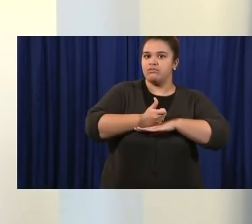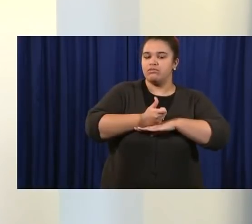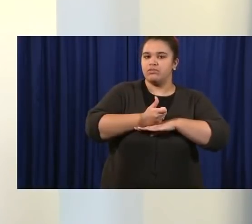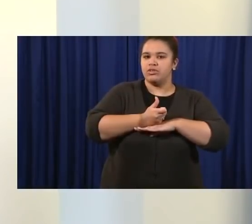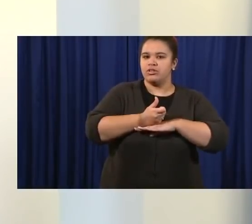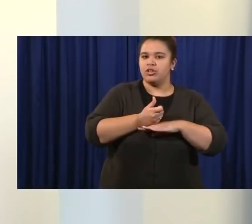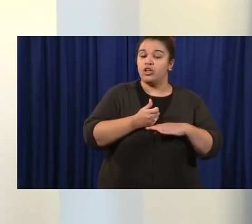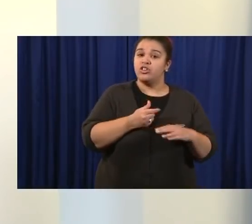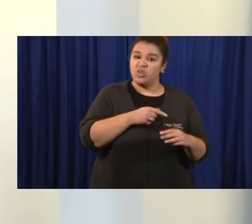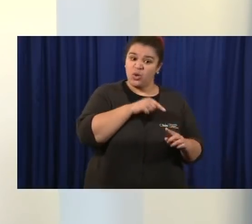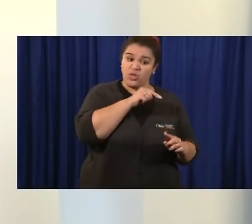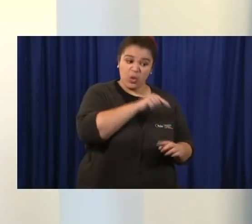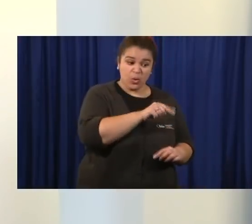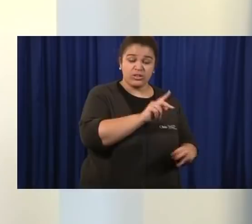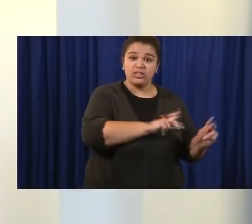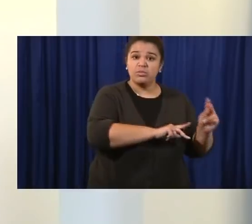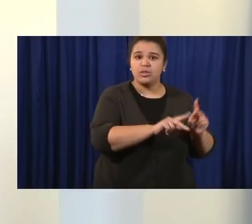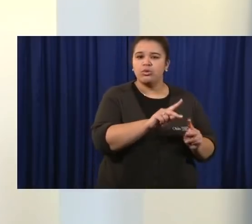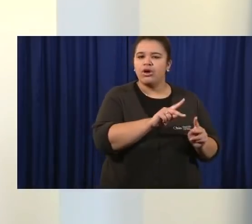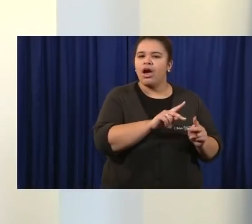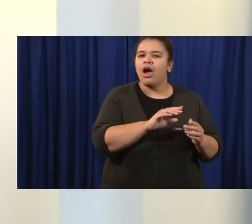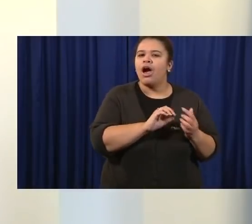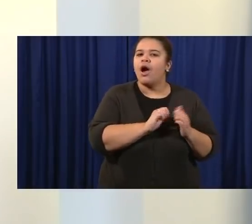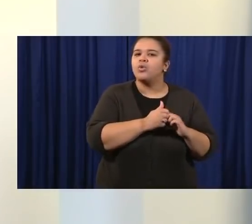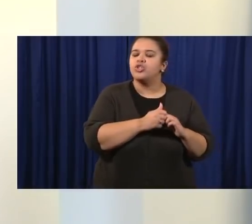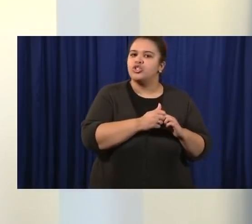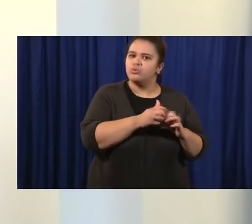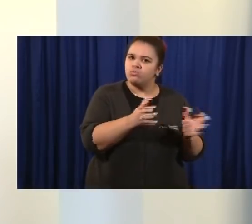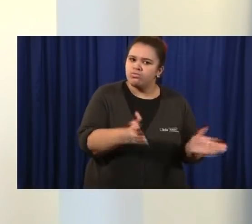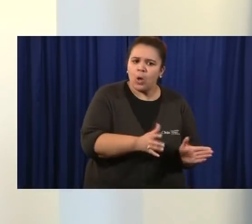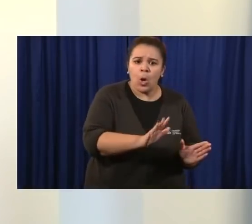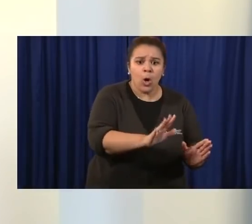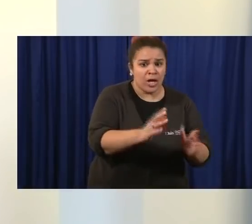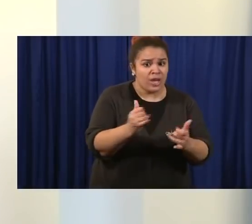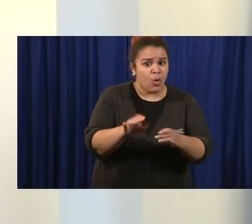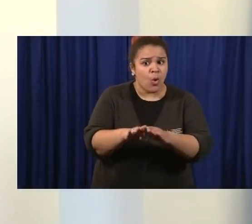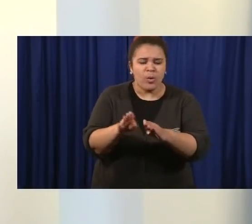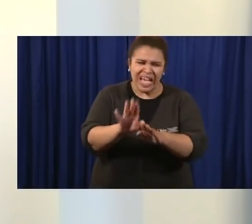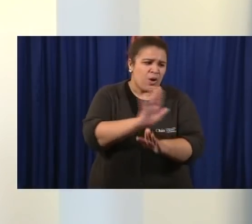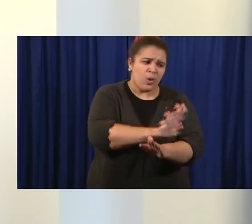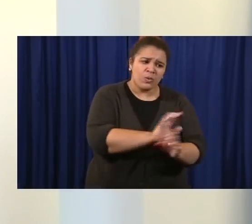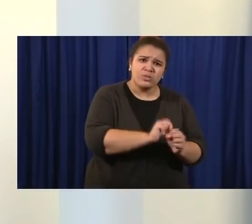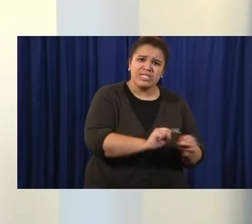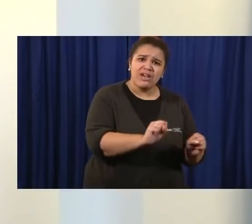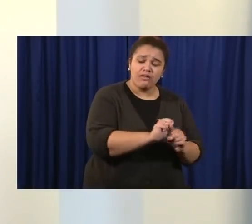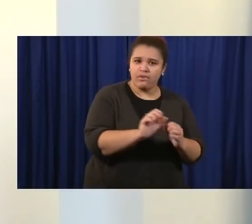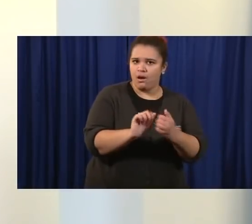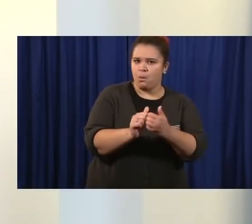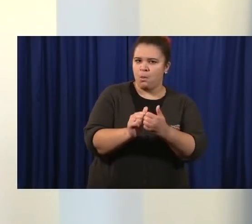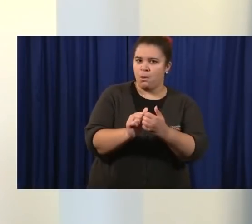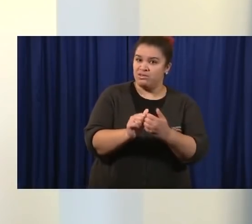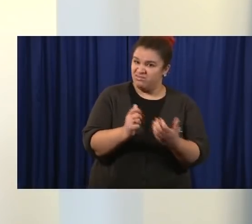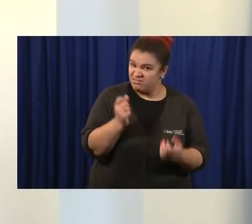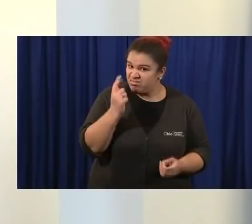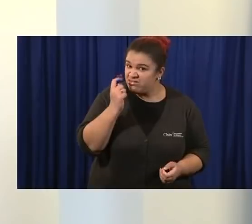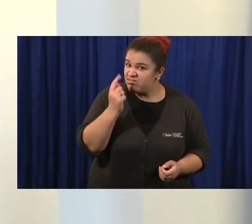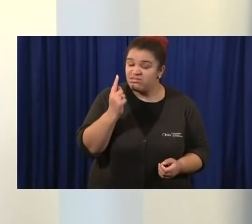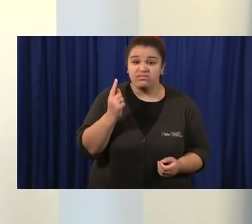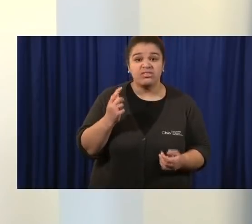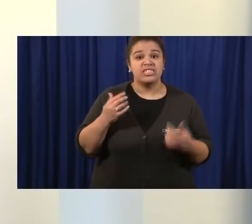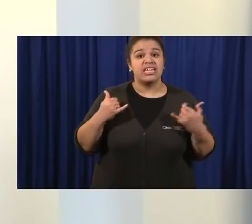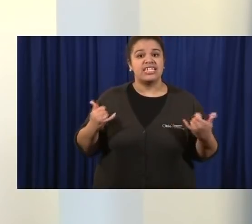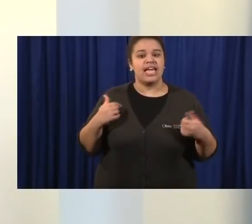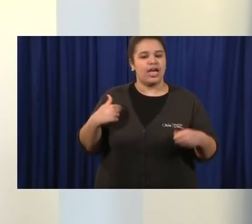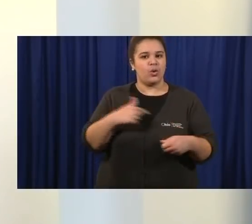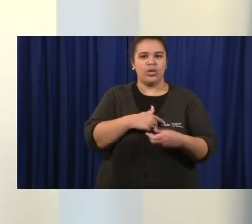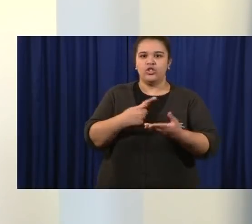those orders that the moves being taken today are indeed safe? There are a lot of categories that were covered today and a